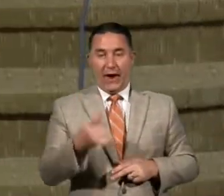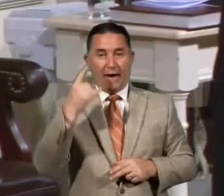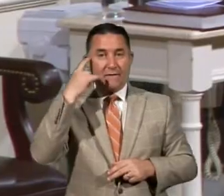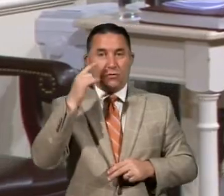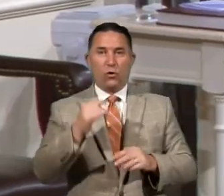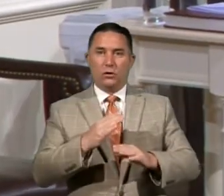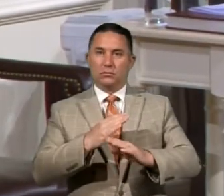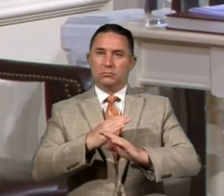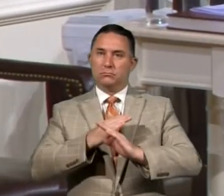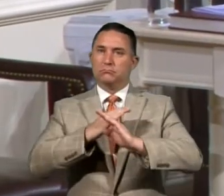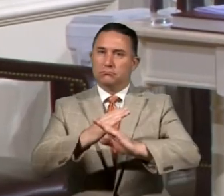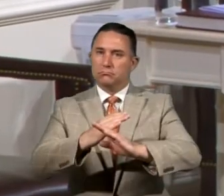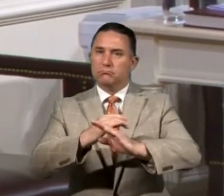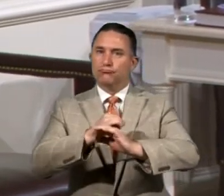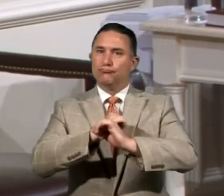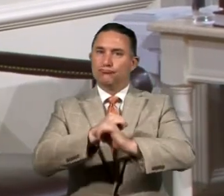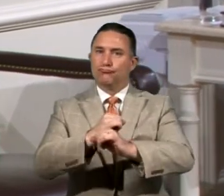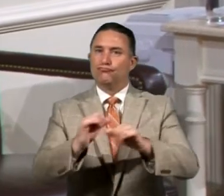to keep it.